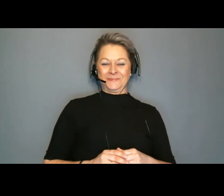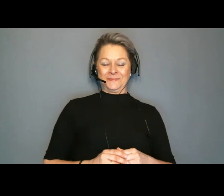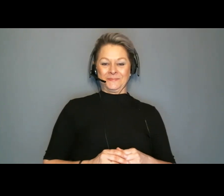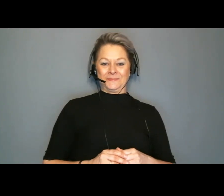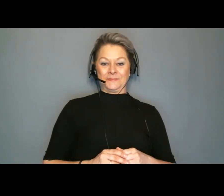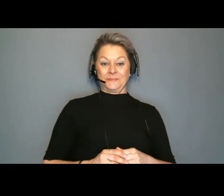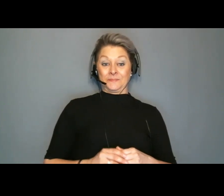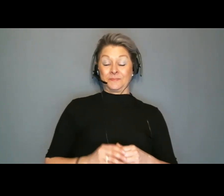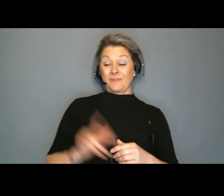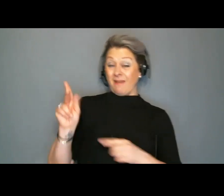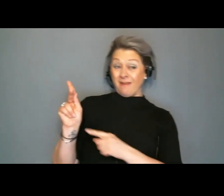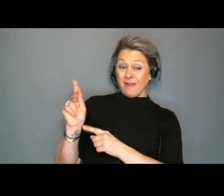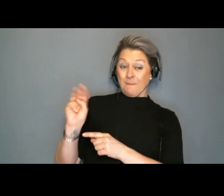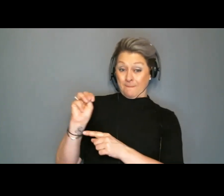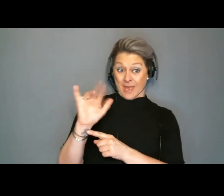Now?